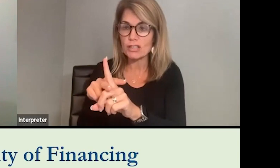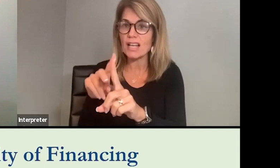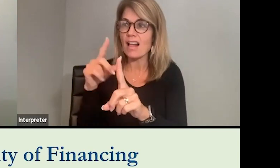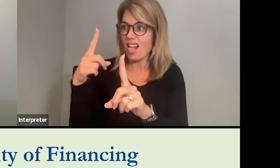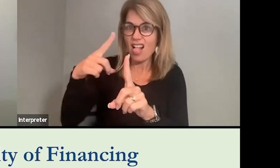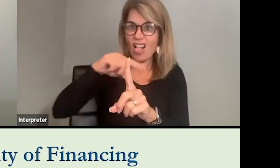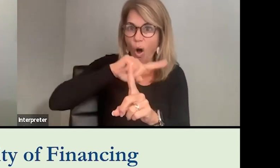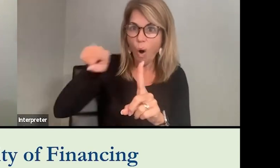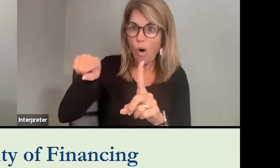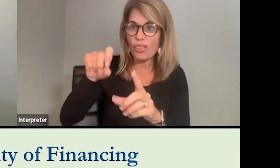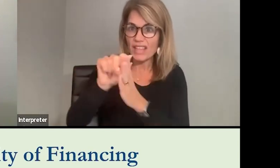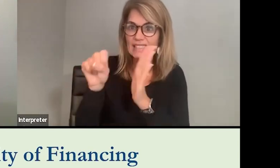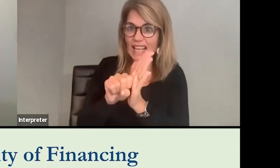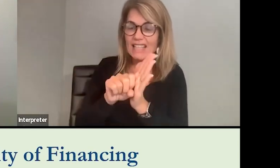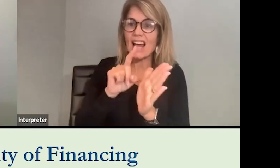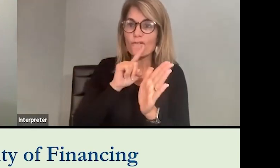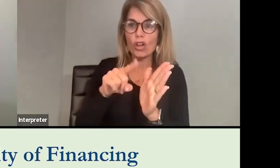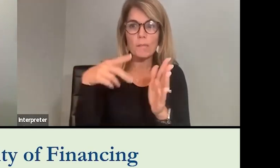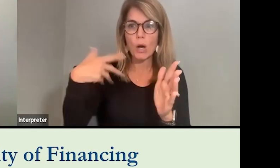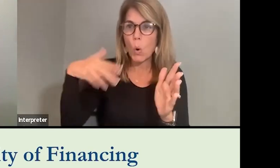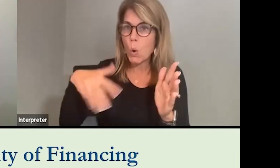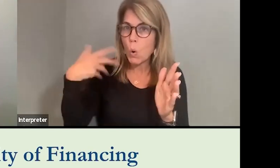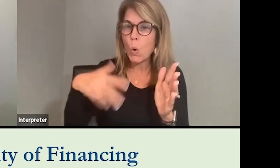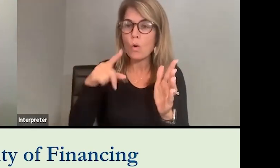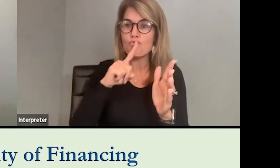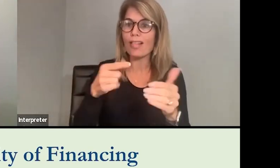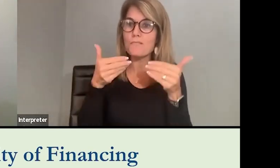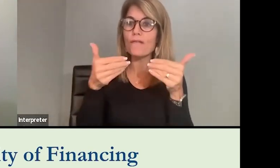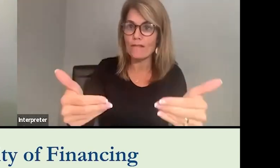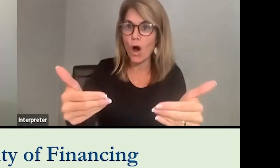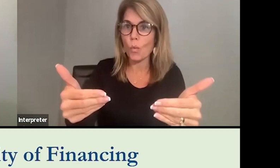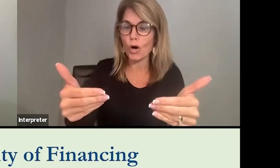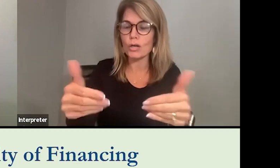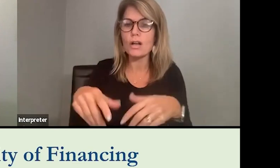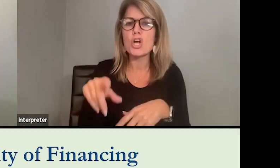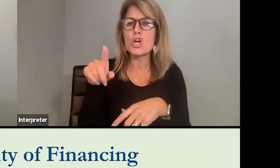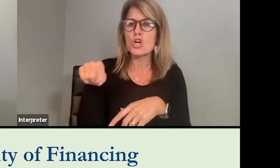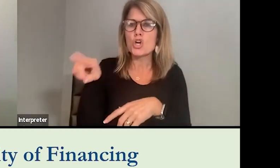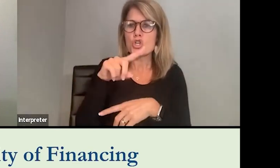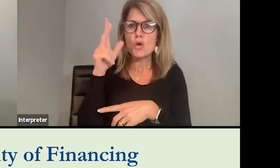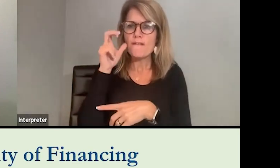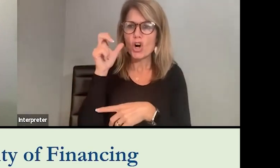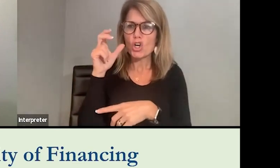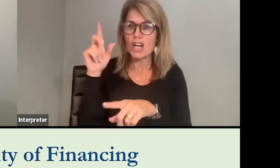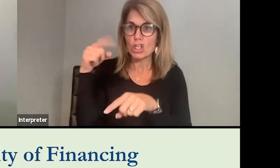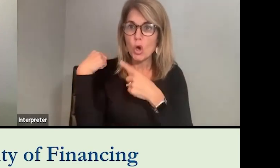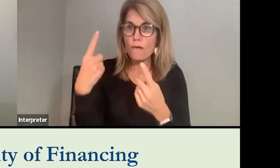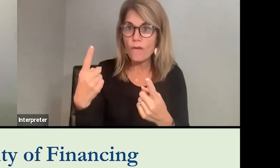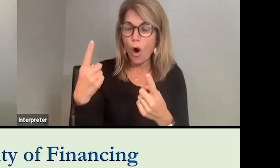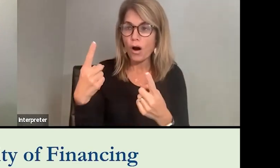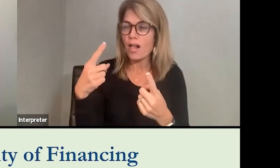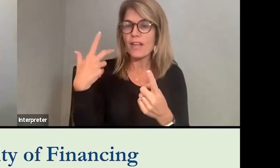job of moving the needle forward. What you've heard so far since the inception has been the tremendous